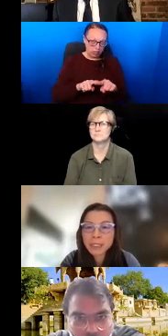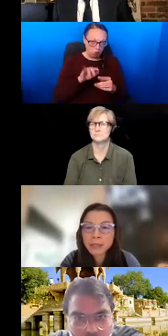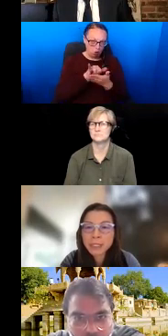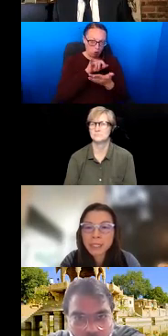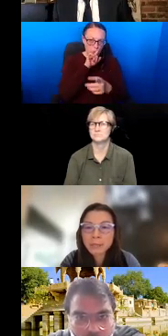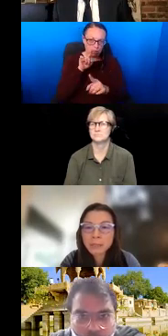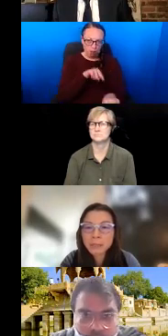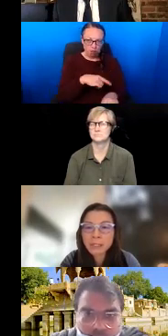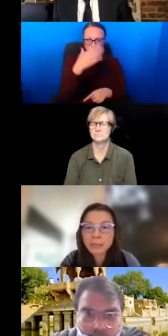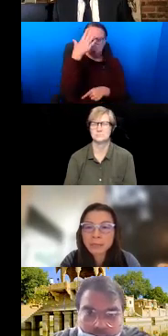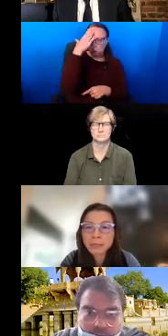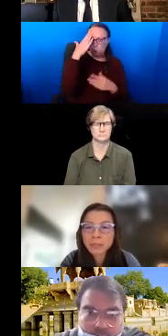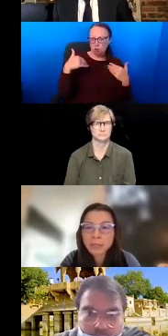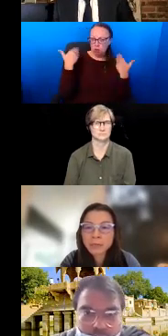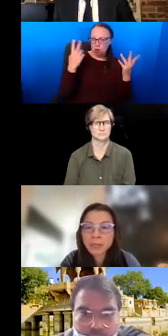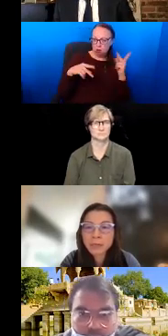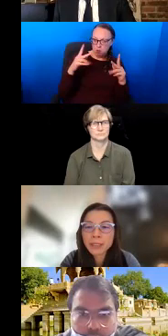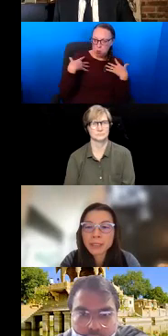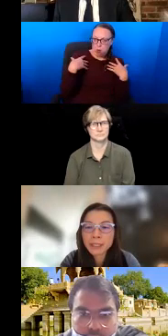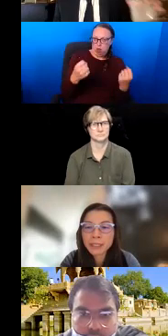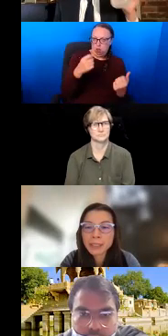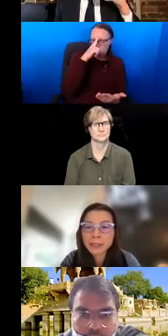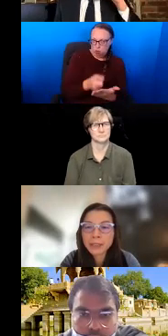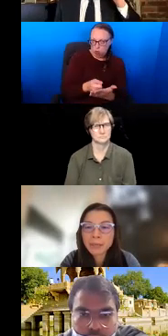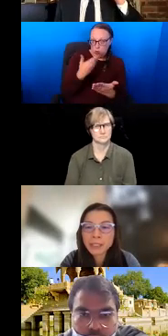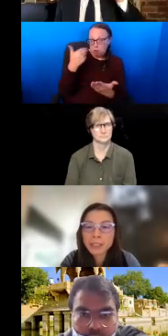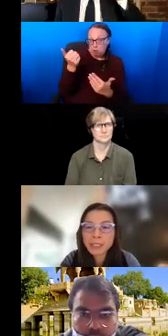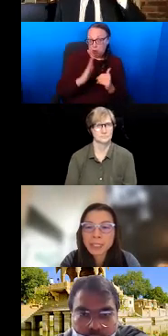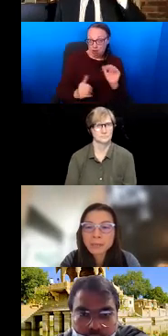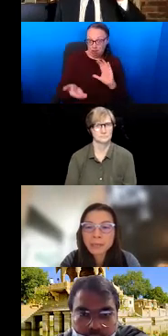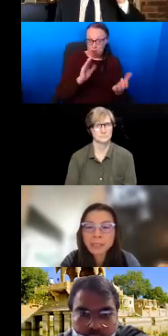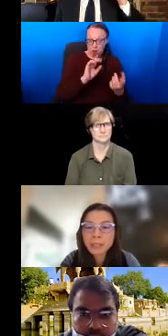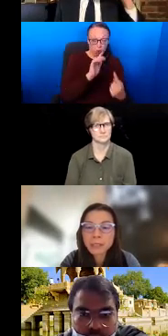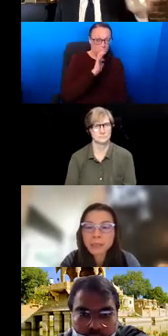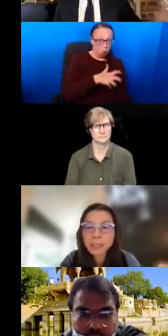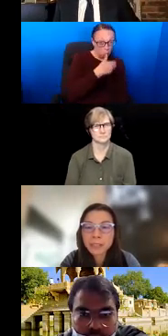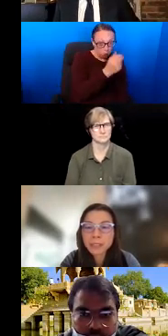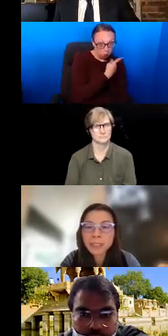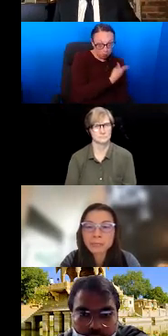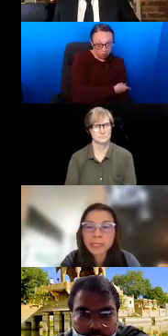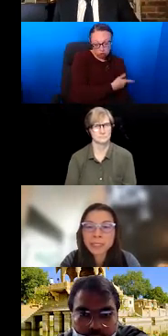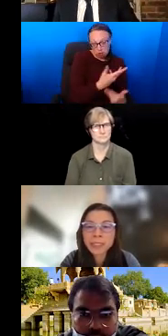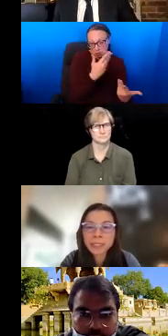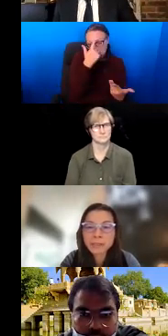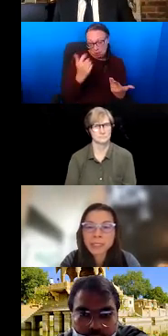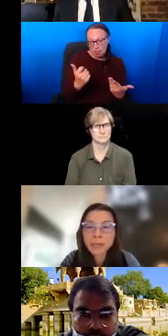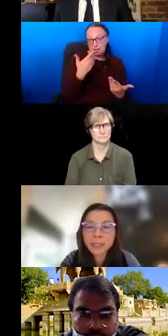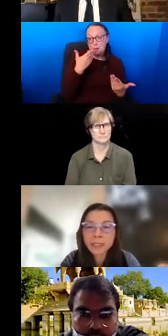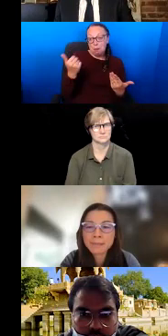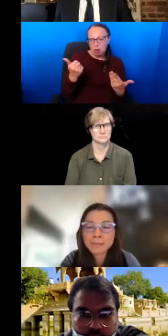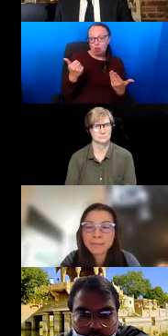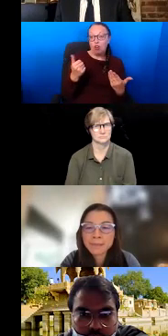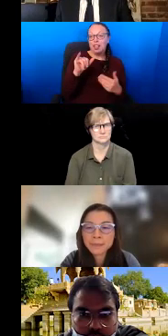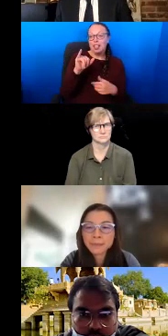responses? We know that young people recover from stroke far better than elderly patients, maybe due to greater intrinsic plasticity of